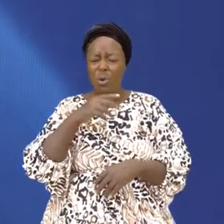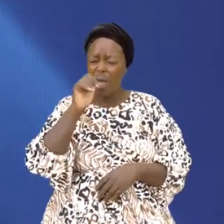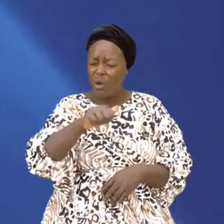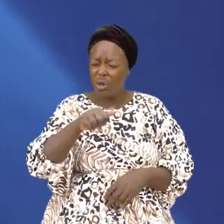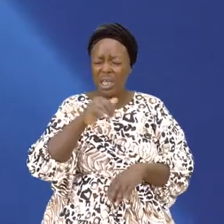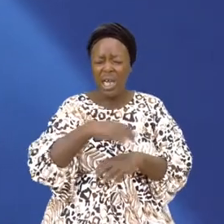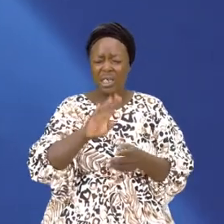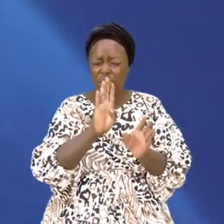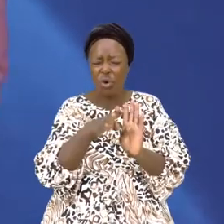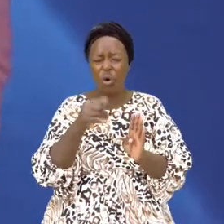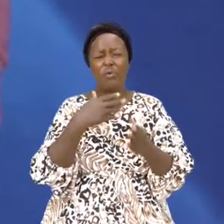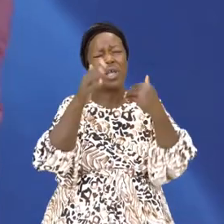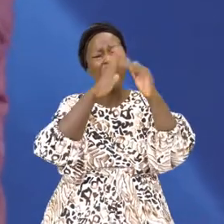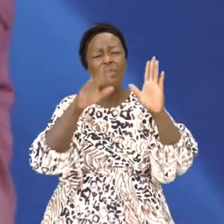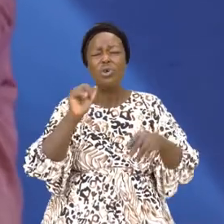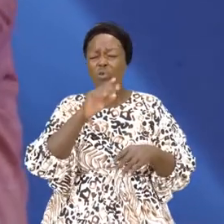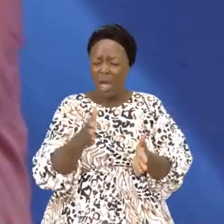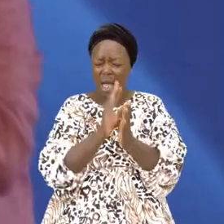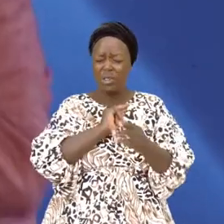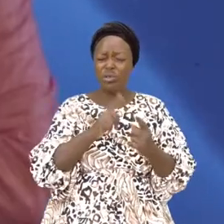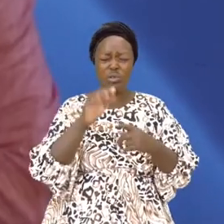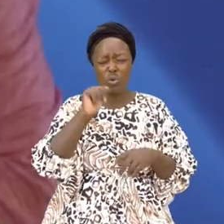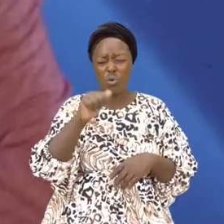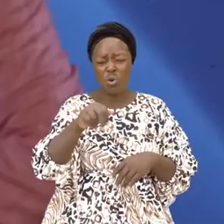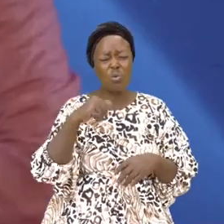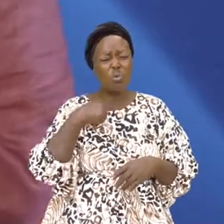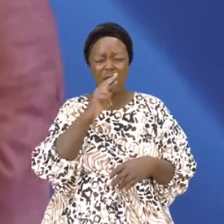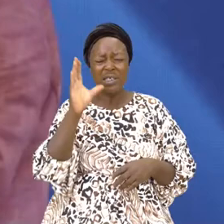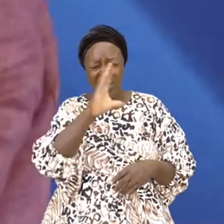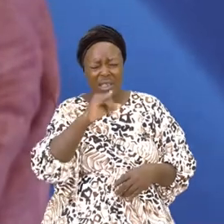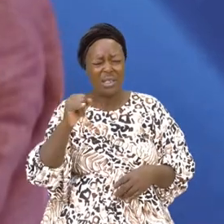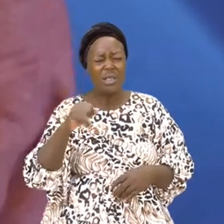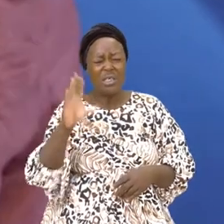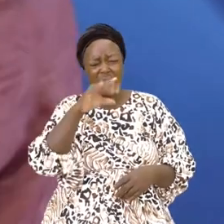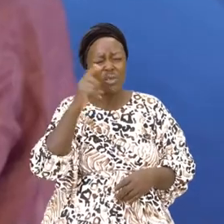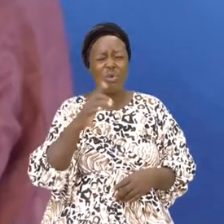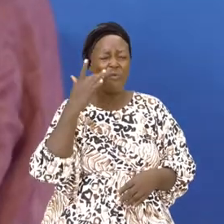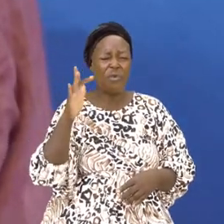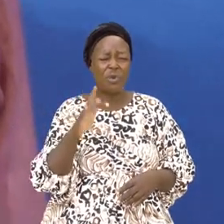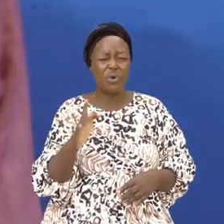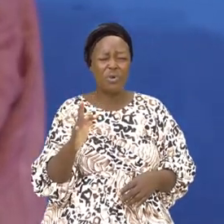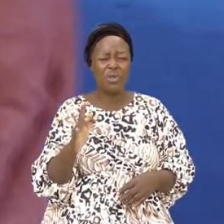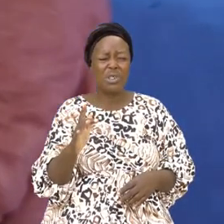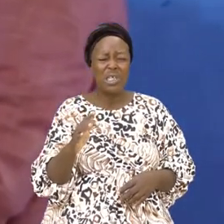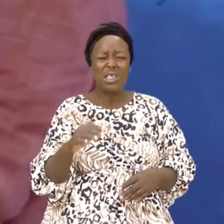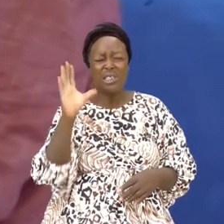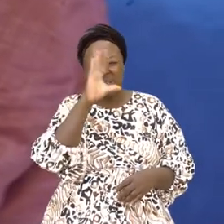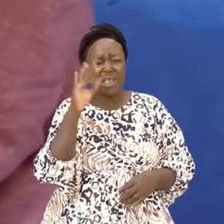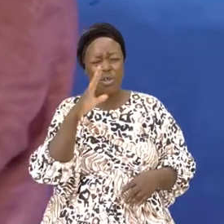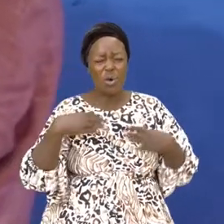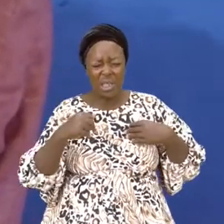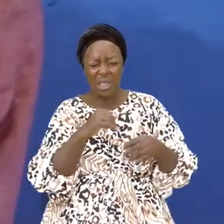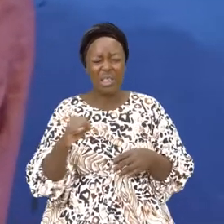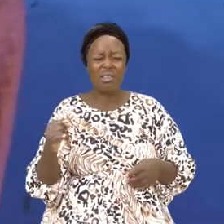door of heaven, you told us to knock. We're seeking your favor, seeking your